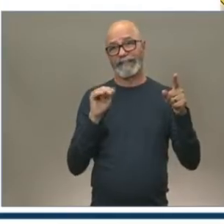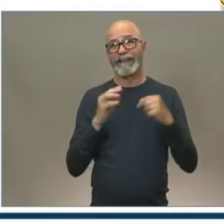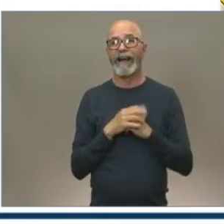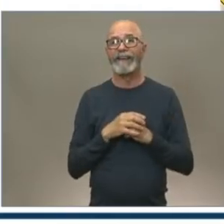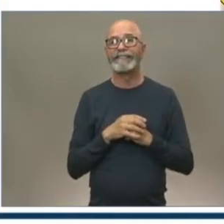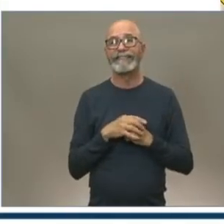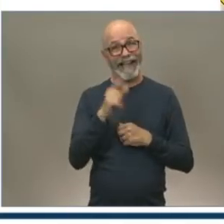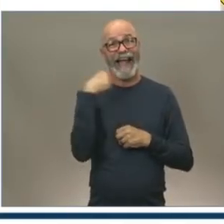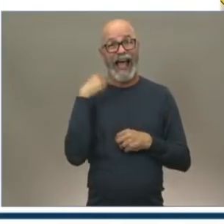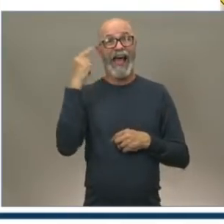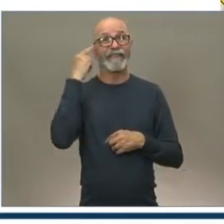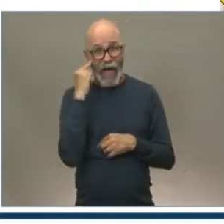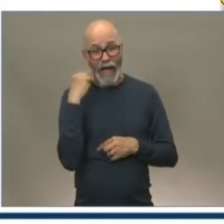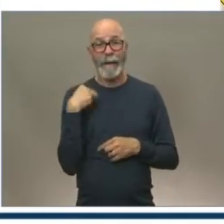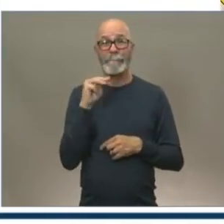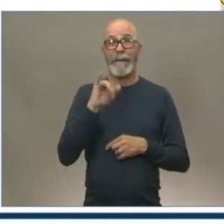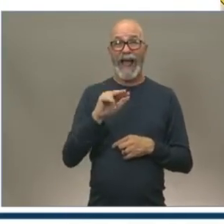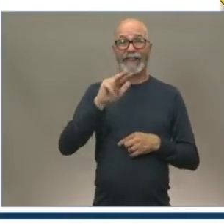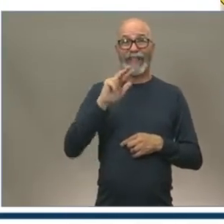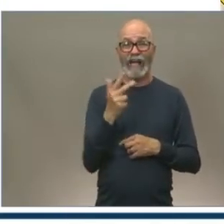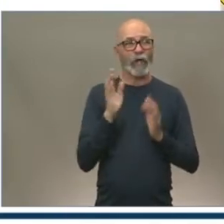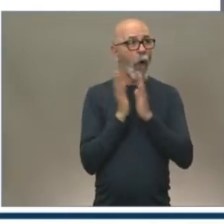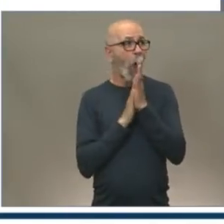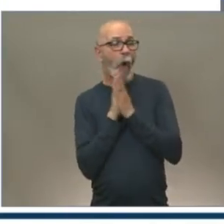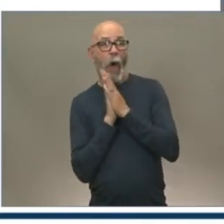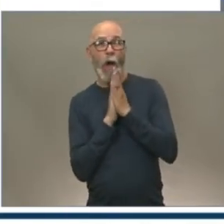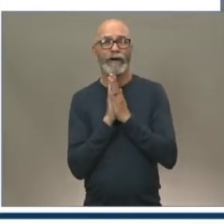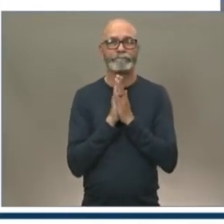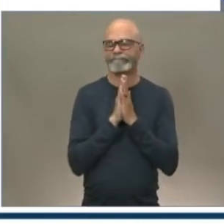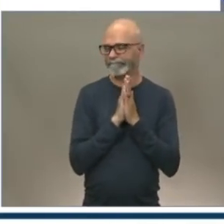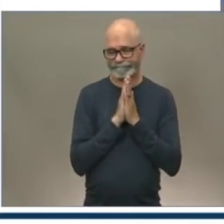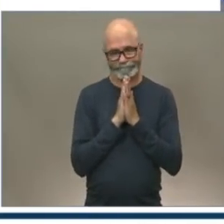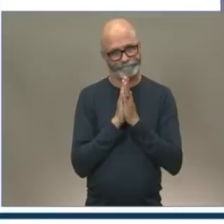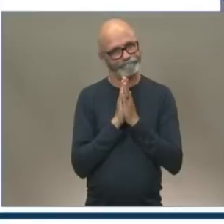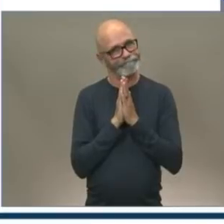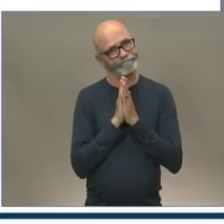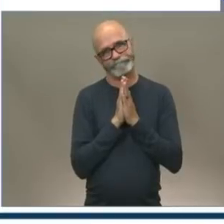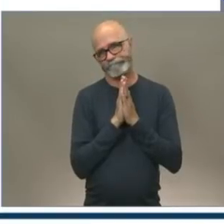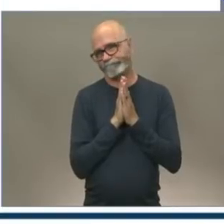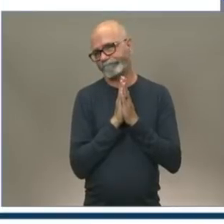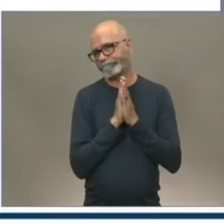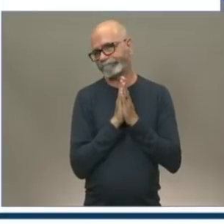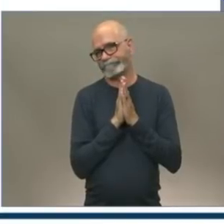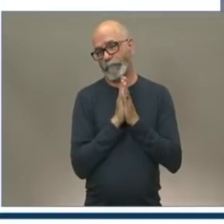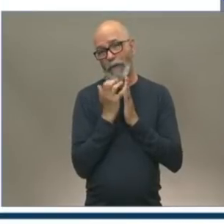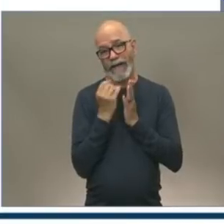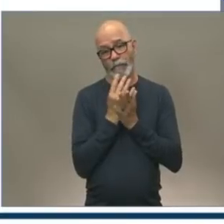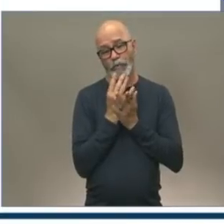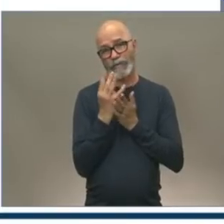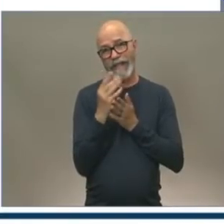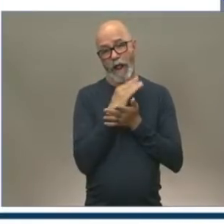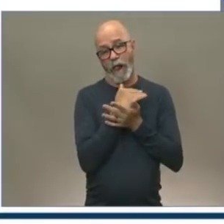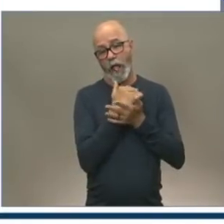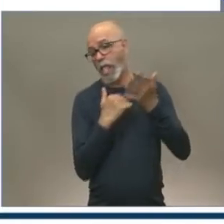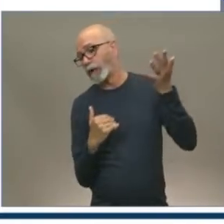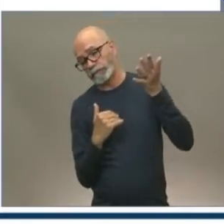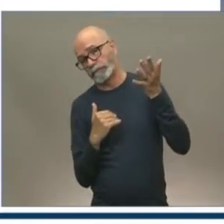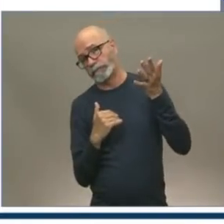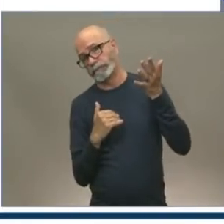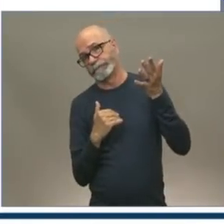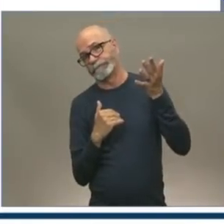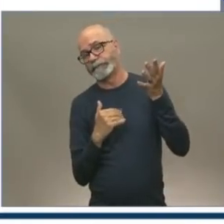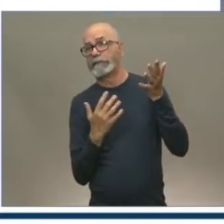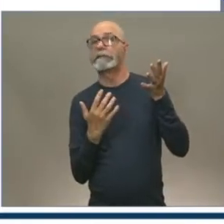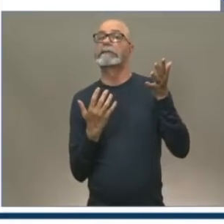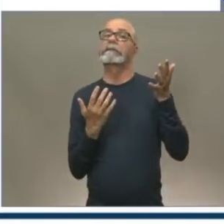That's clearly not going to happen with that falling in the 4-week period that we're saying today that no non-essential